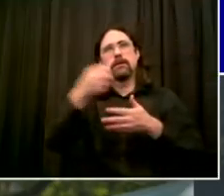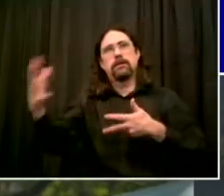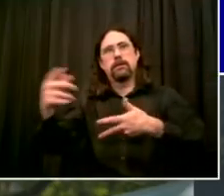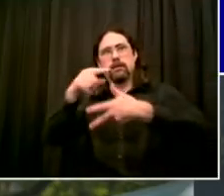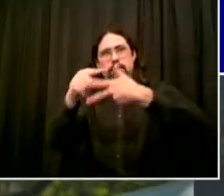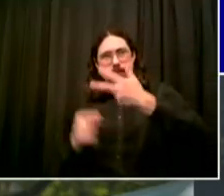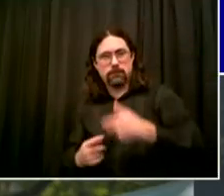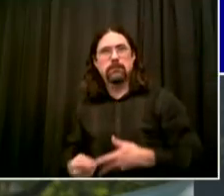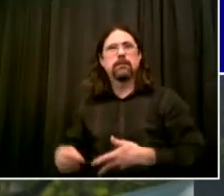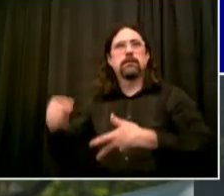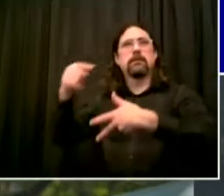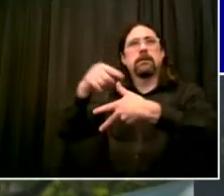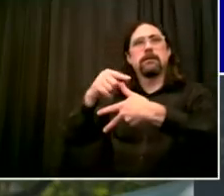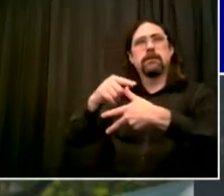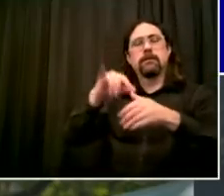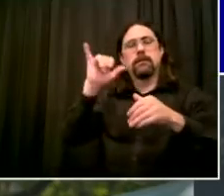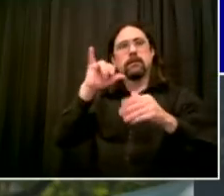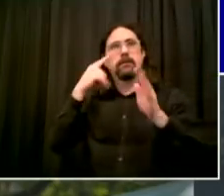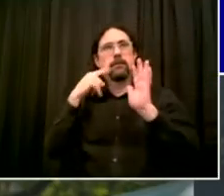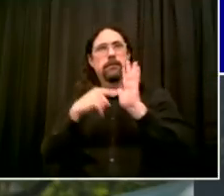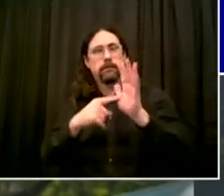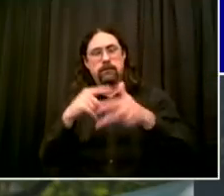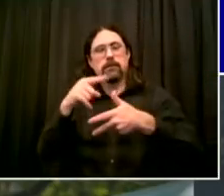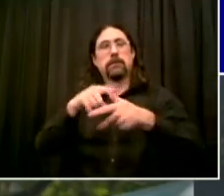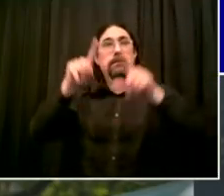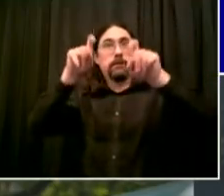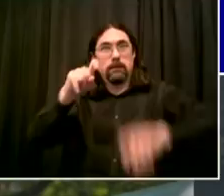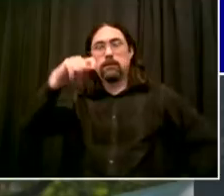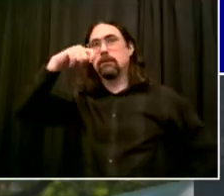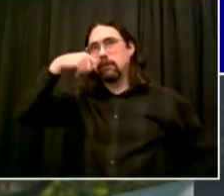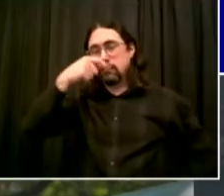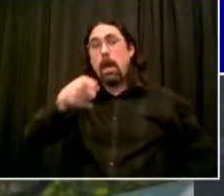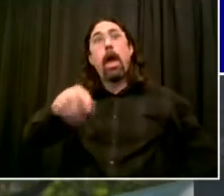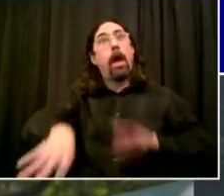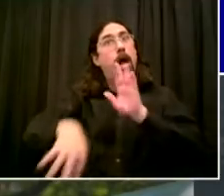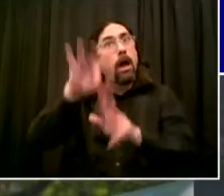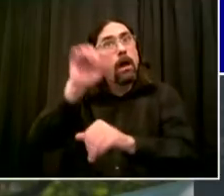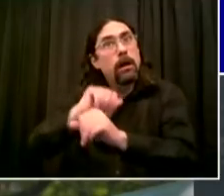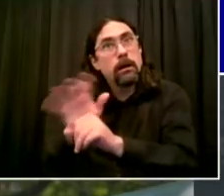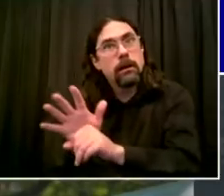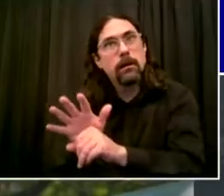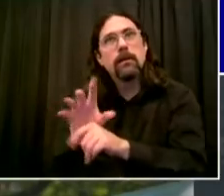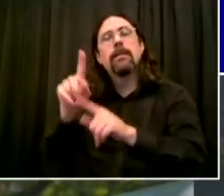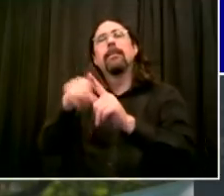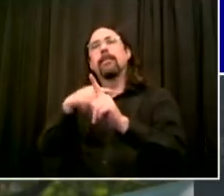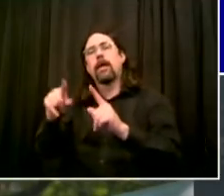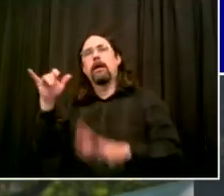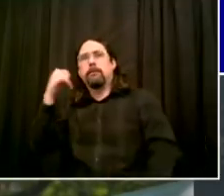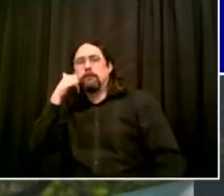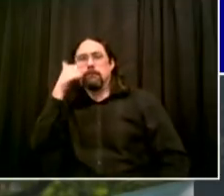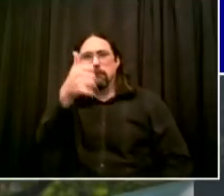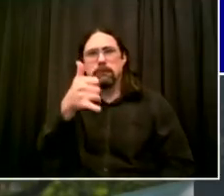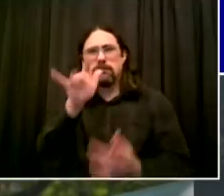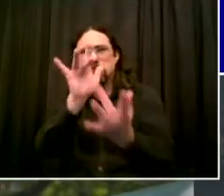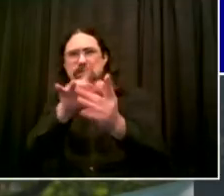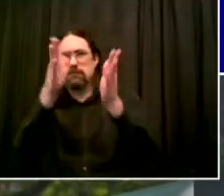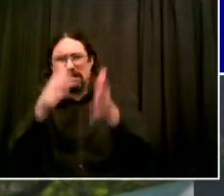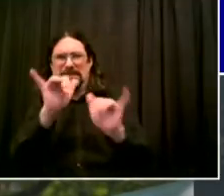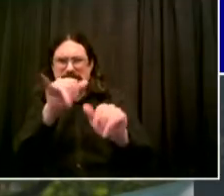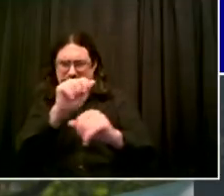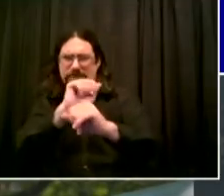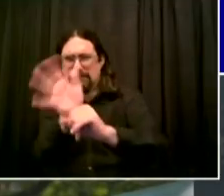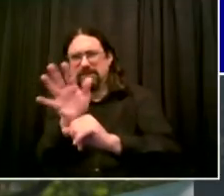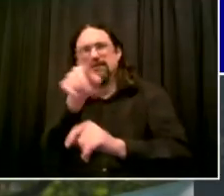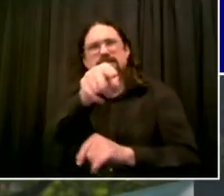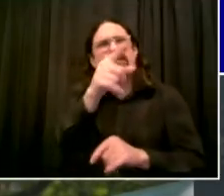food, they need medicine, they get it. It is all for free. It is an extraordinary effort. It is growing all the time. But for